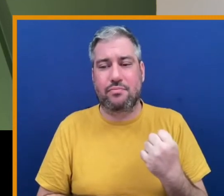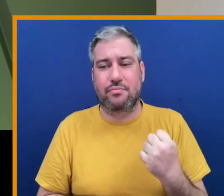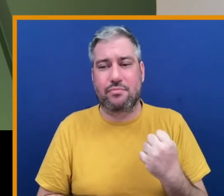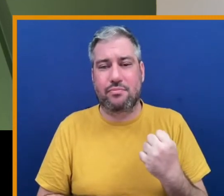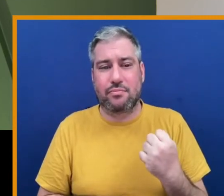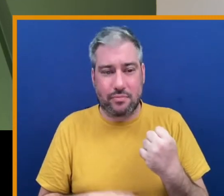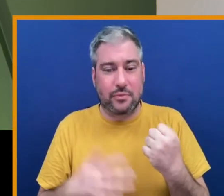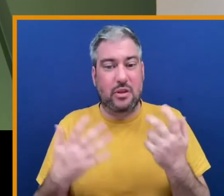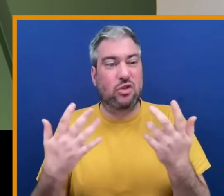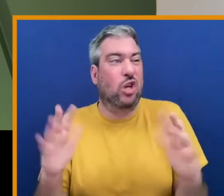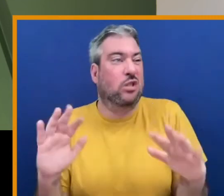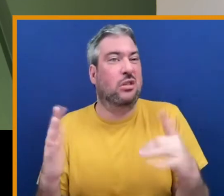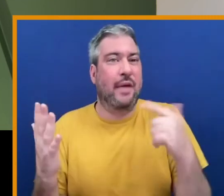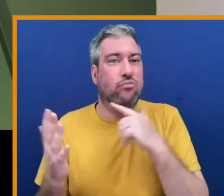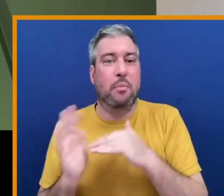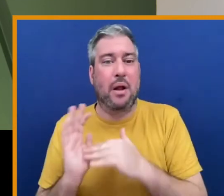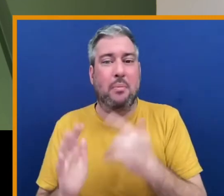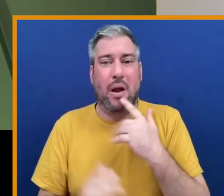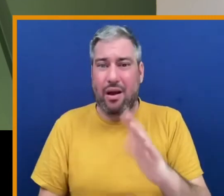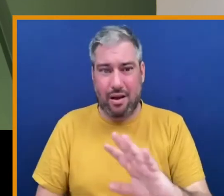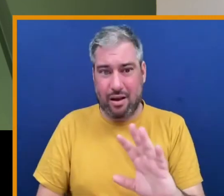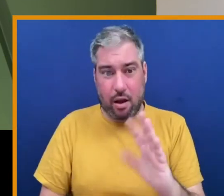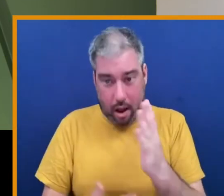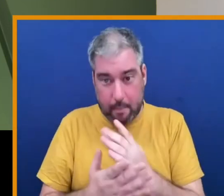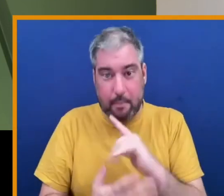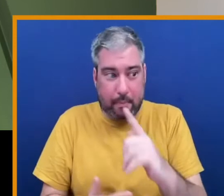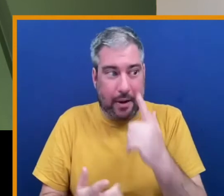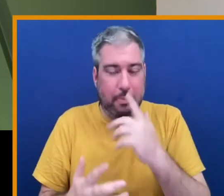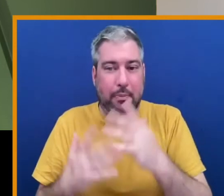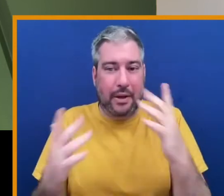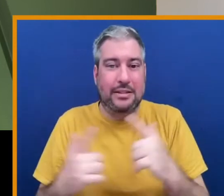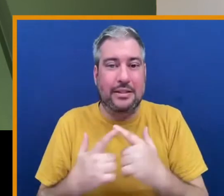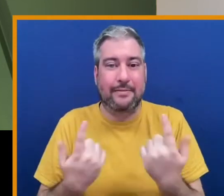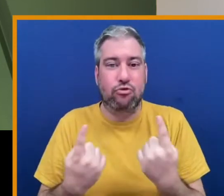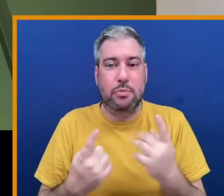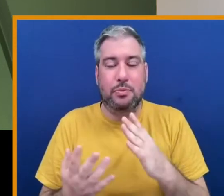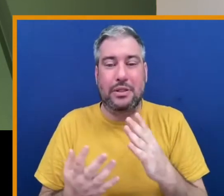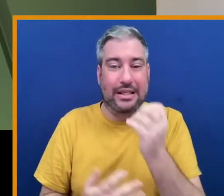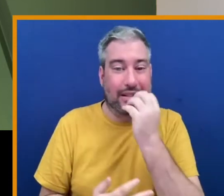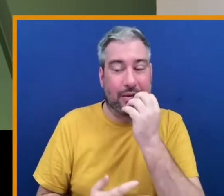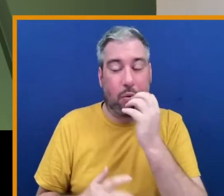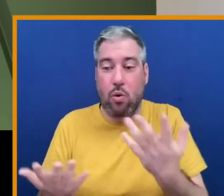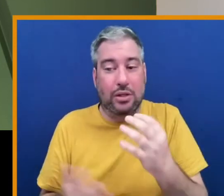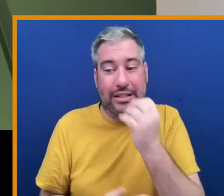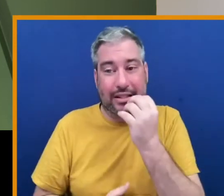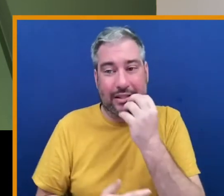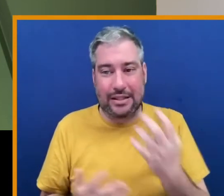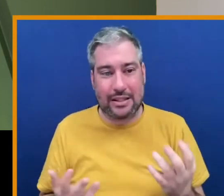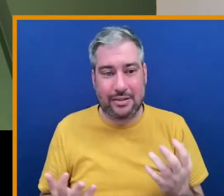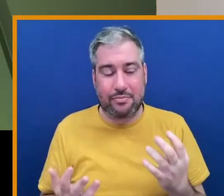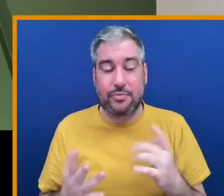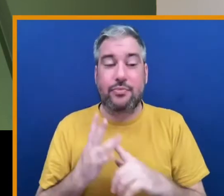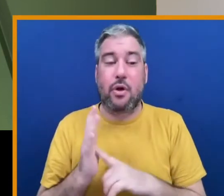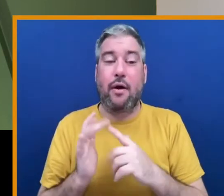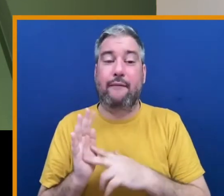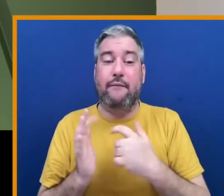not. And as Oliver said, this amendment does not propose any other way to get that £700 million to those